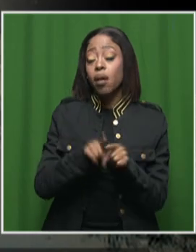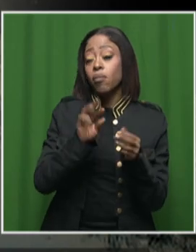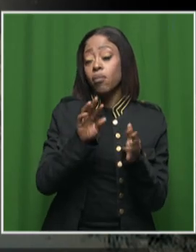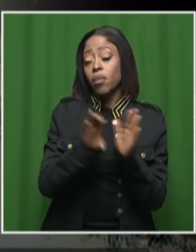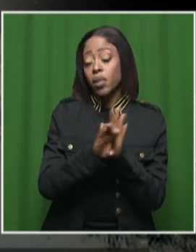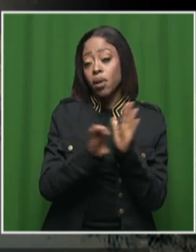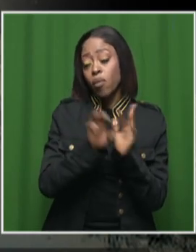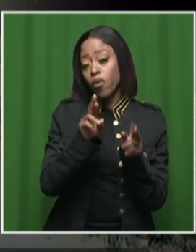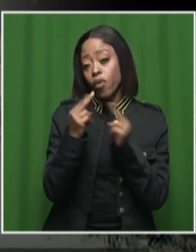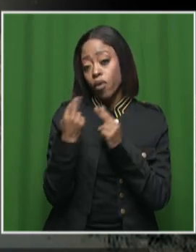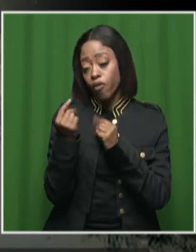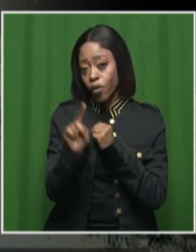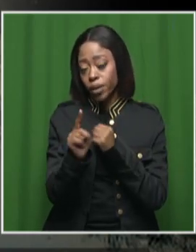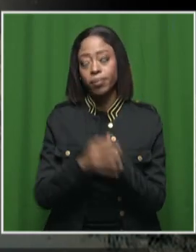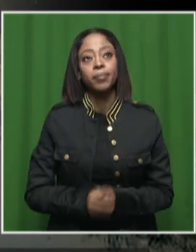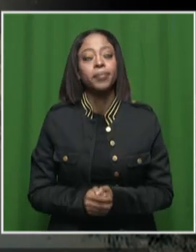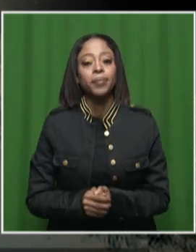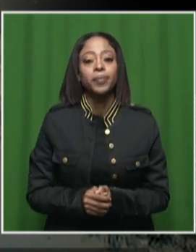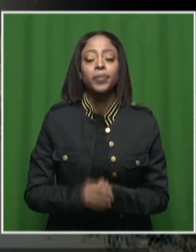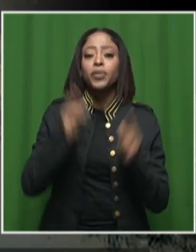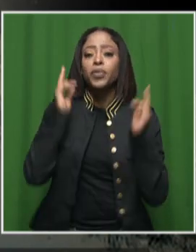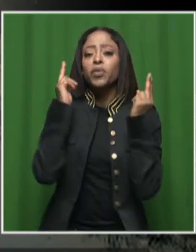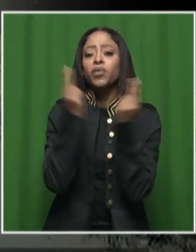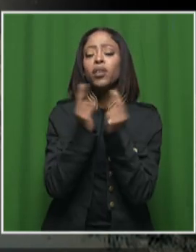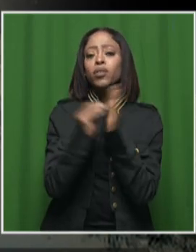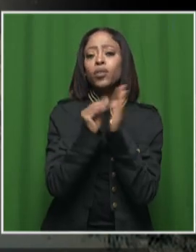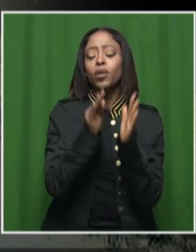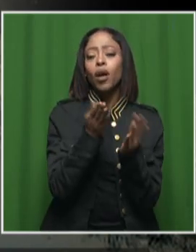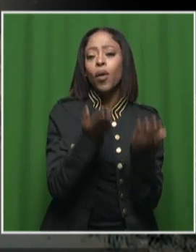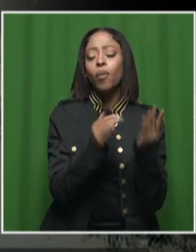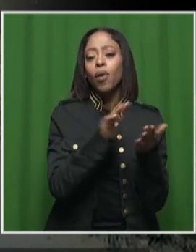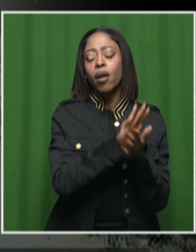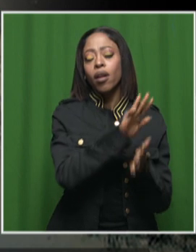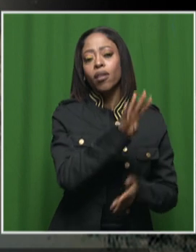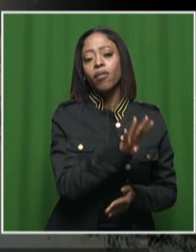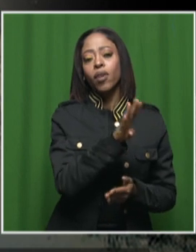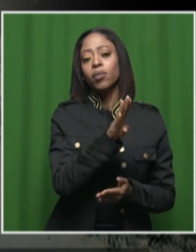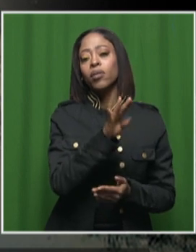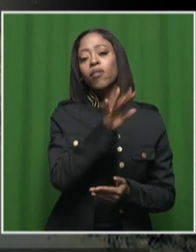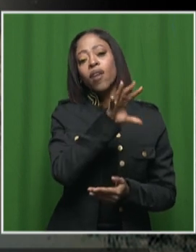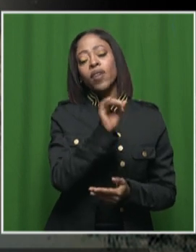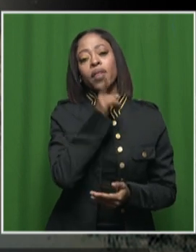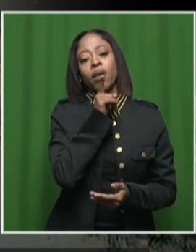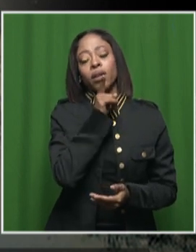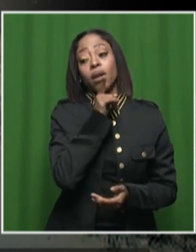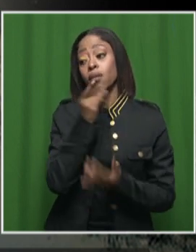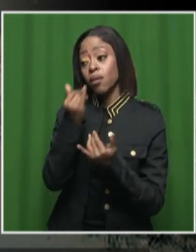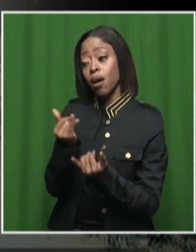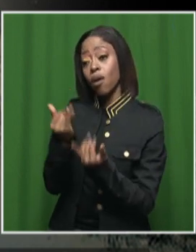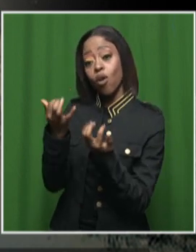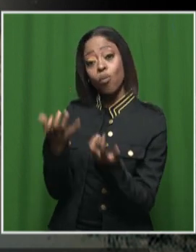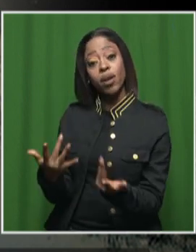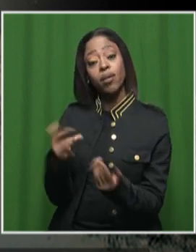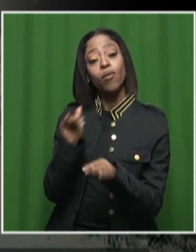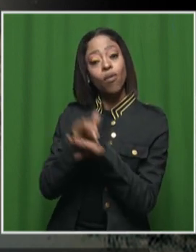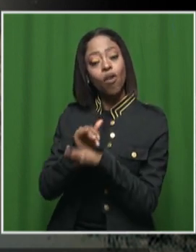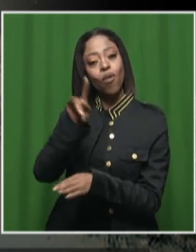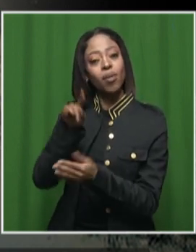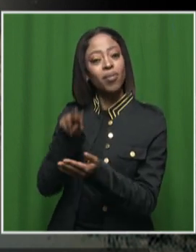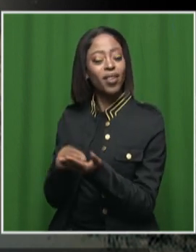example, the number of university students in 1994, it was less than 500,000. Currently, we're looking at over